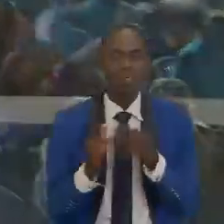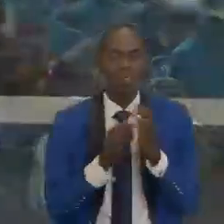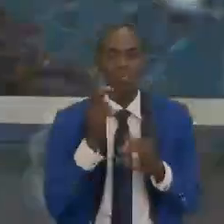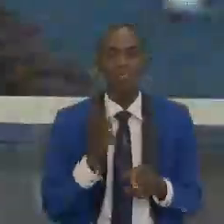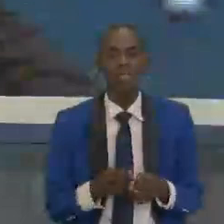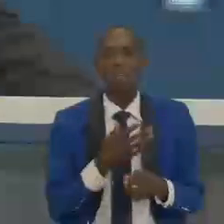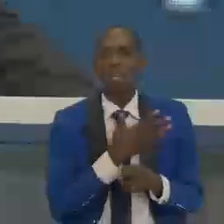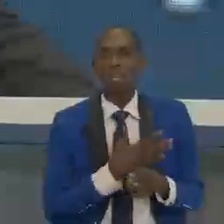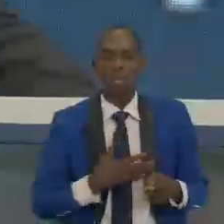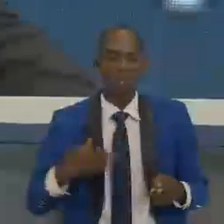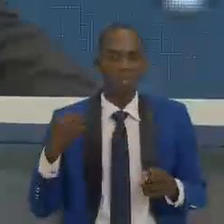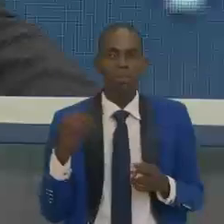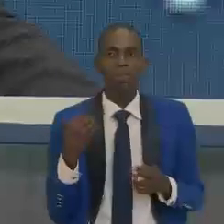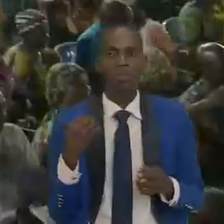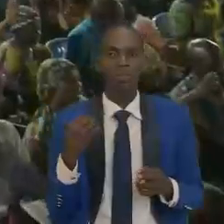Amen.